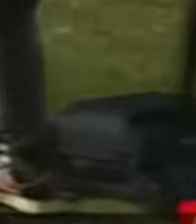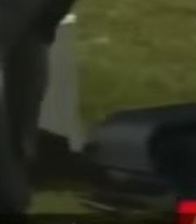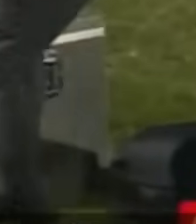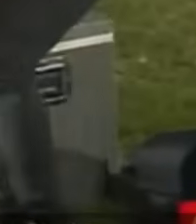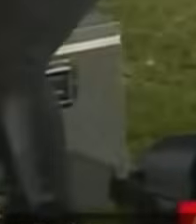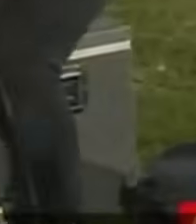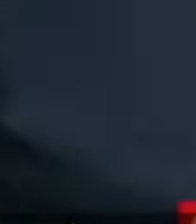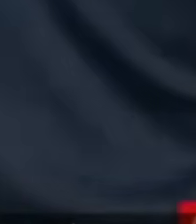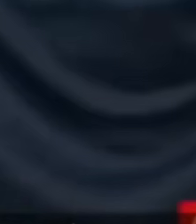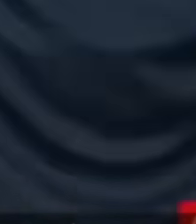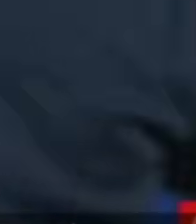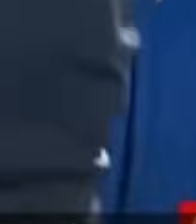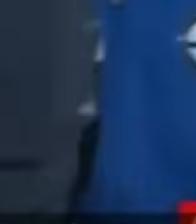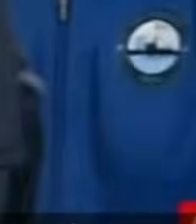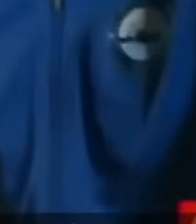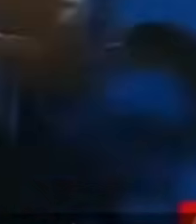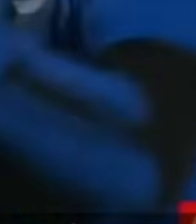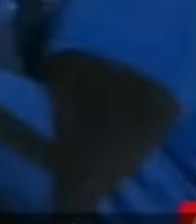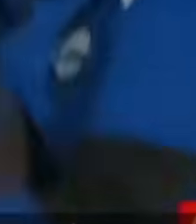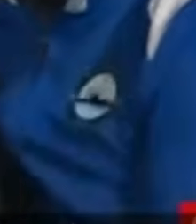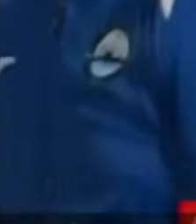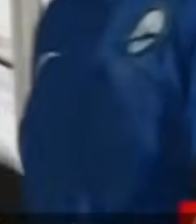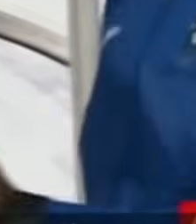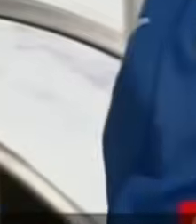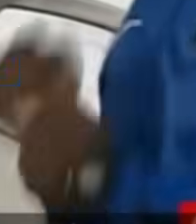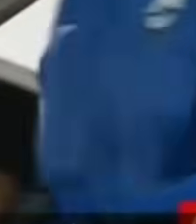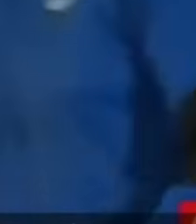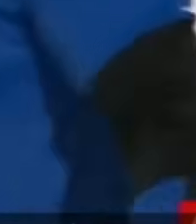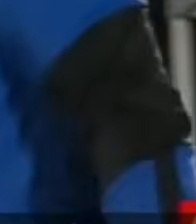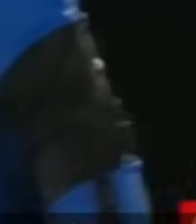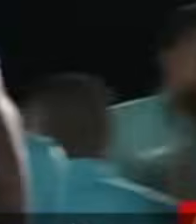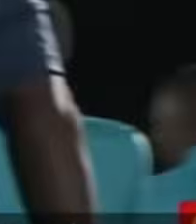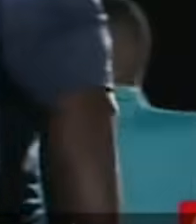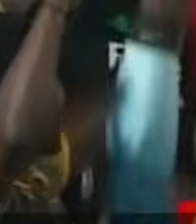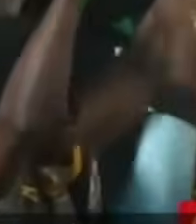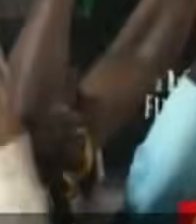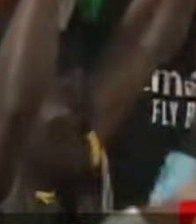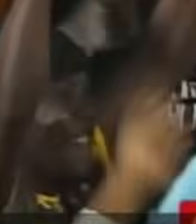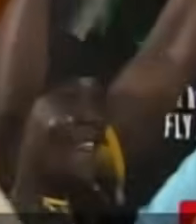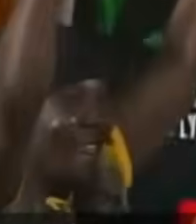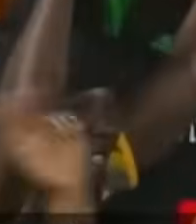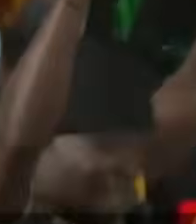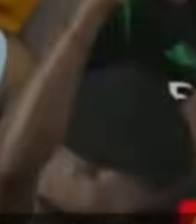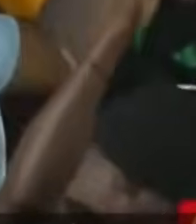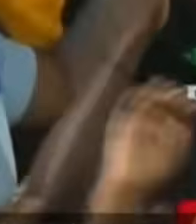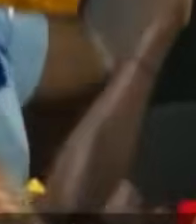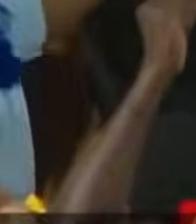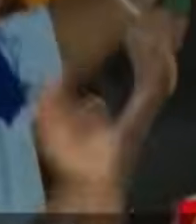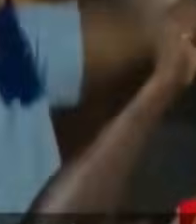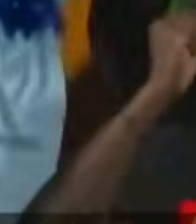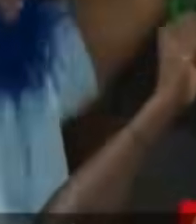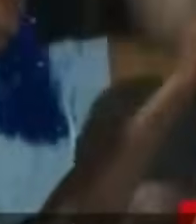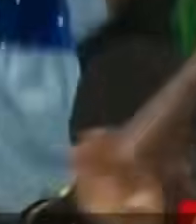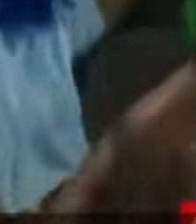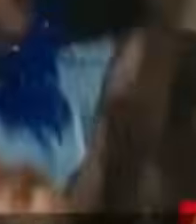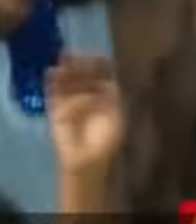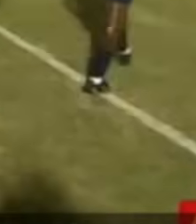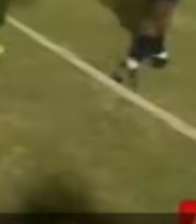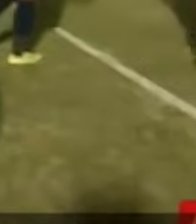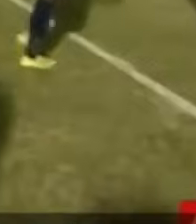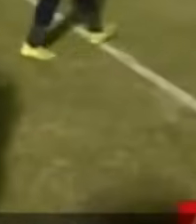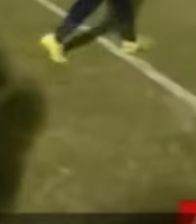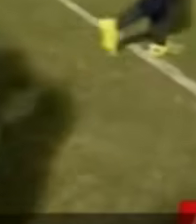Well, Orlando Pirates were the last team in the league to concede from outside the box when